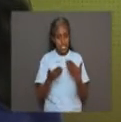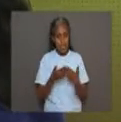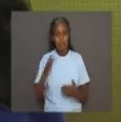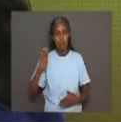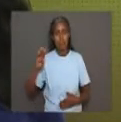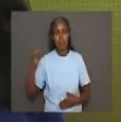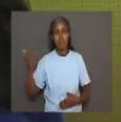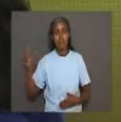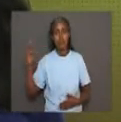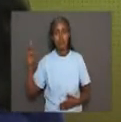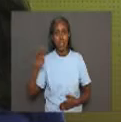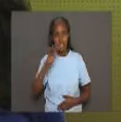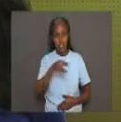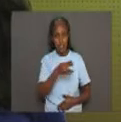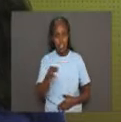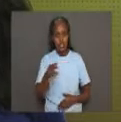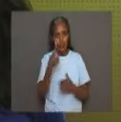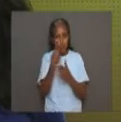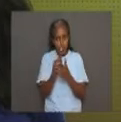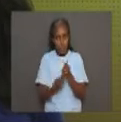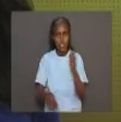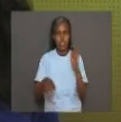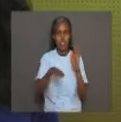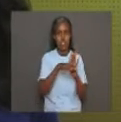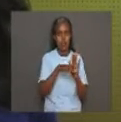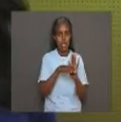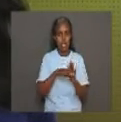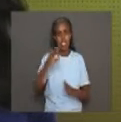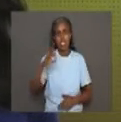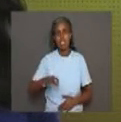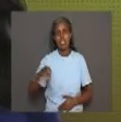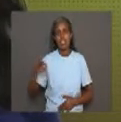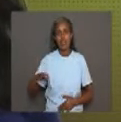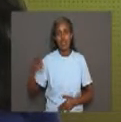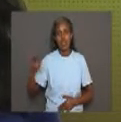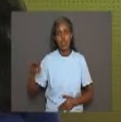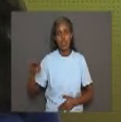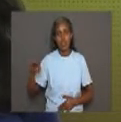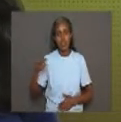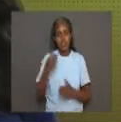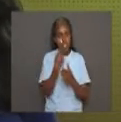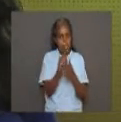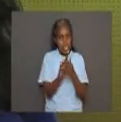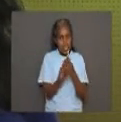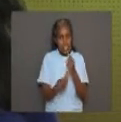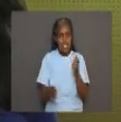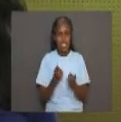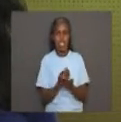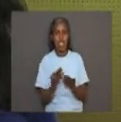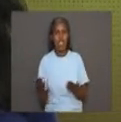bar chart only represents the frequencies of single